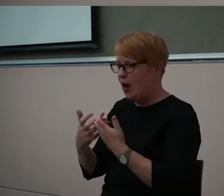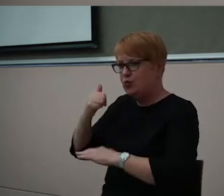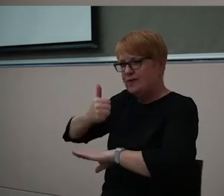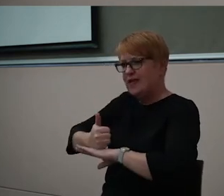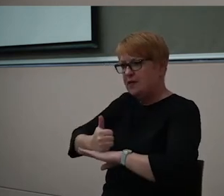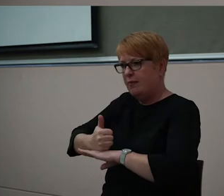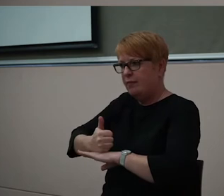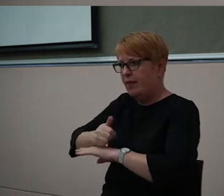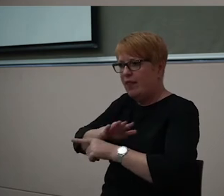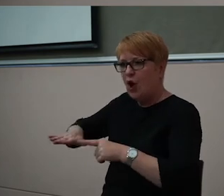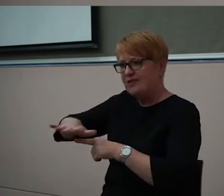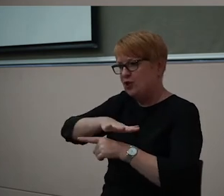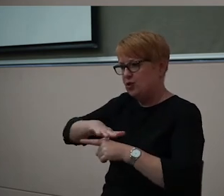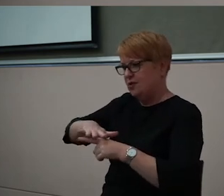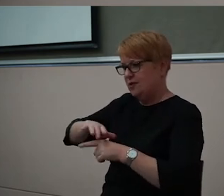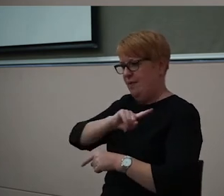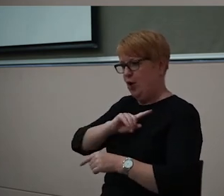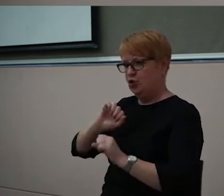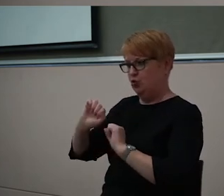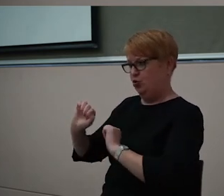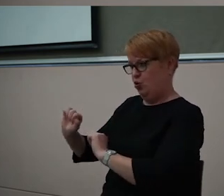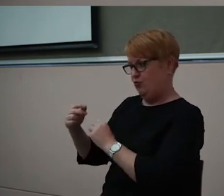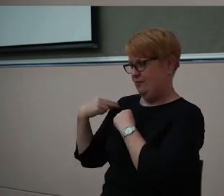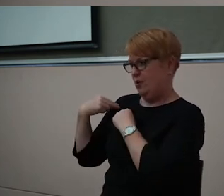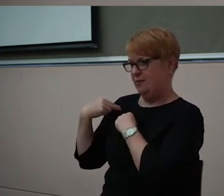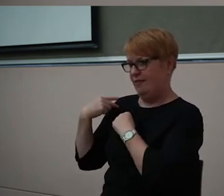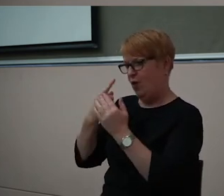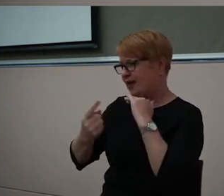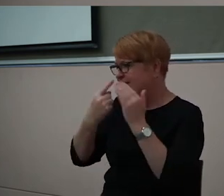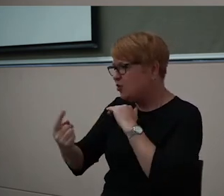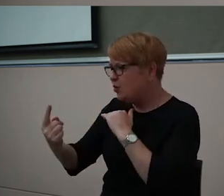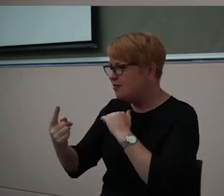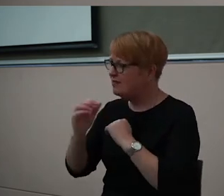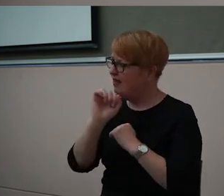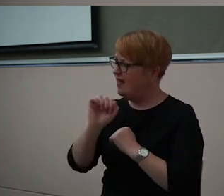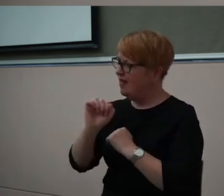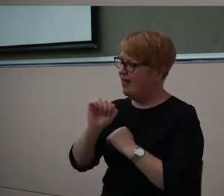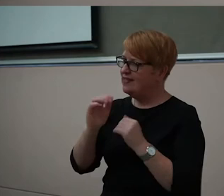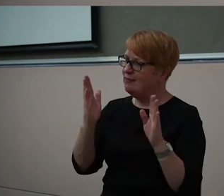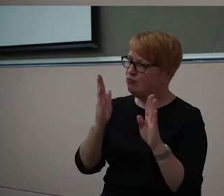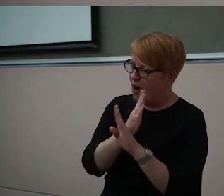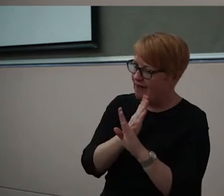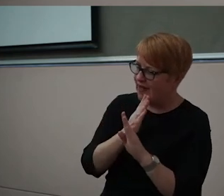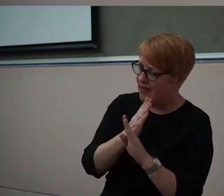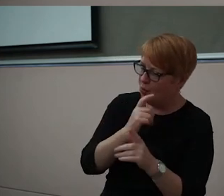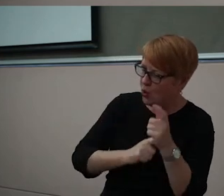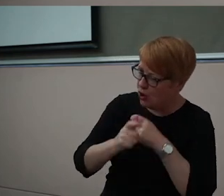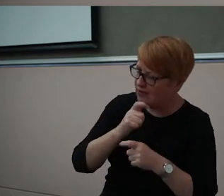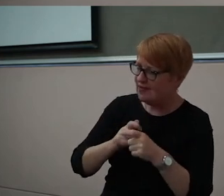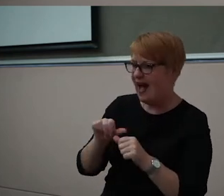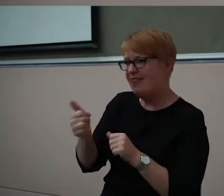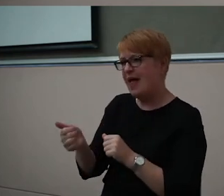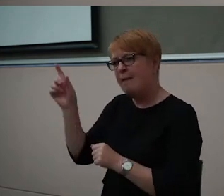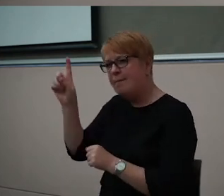of community centre in Deeplish, which is like a working class South Asian area of